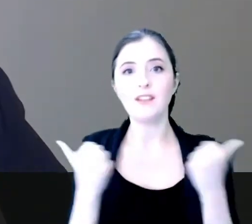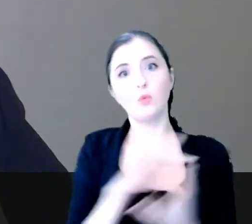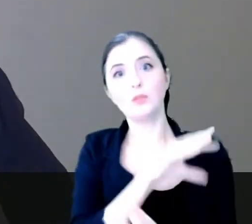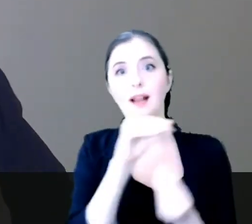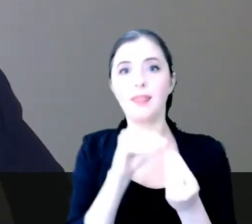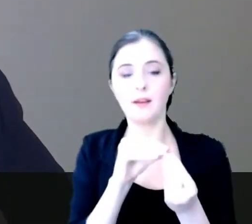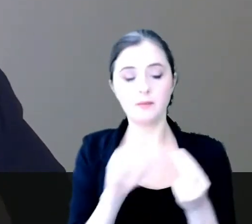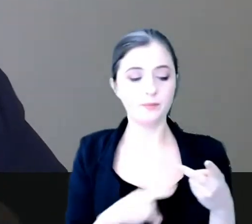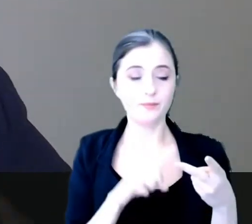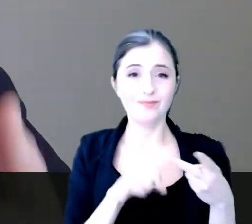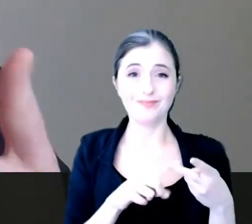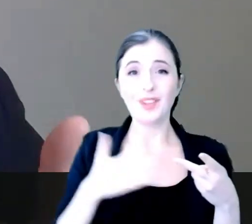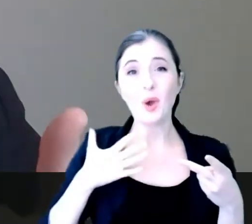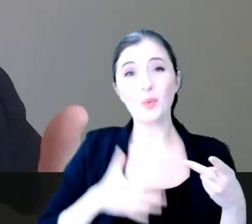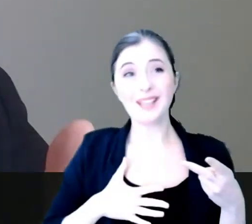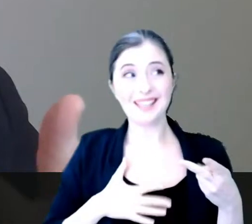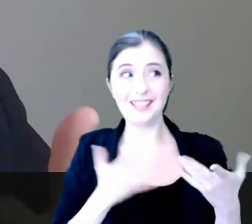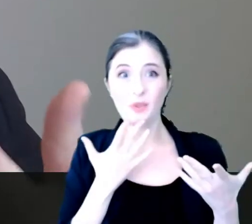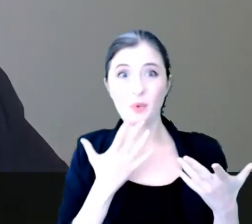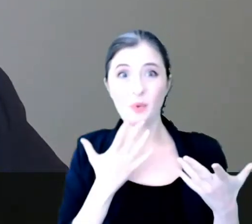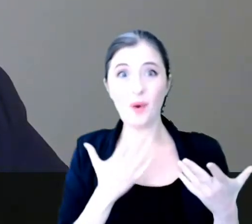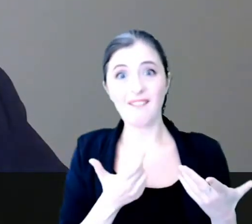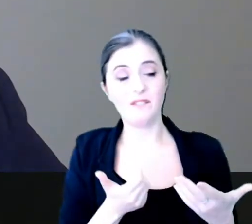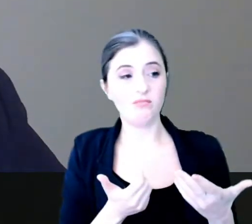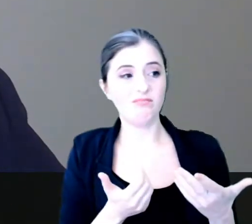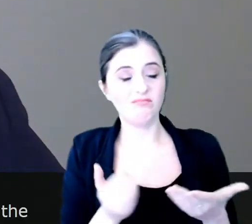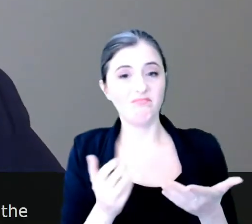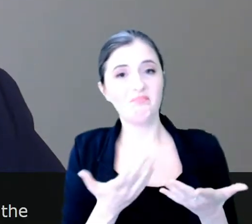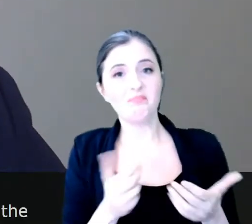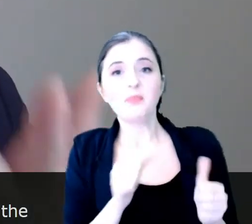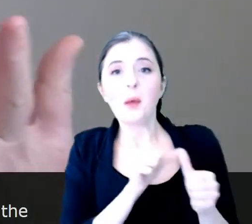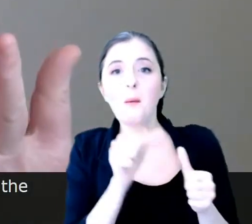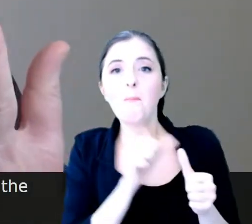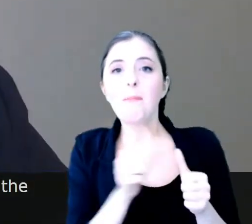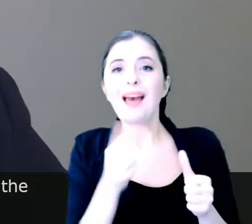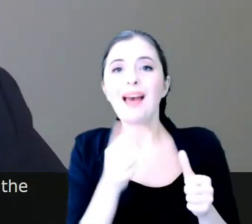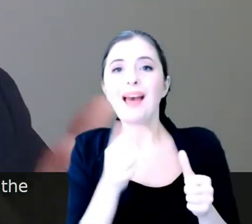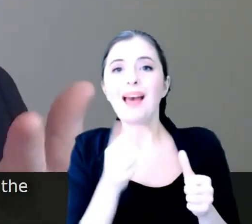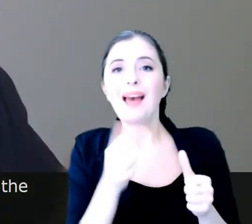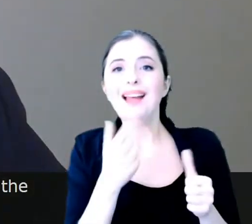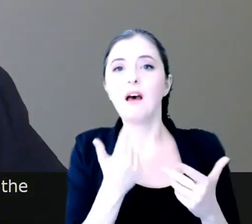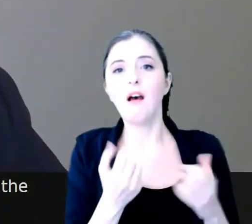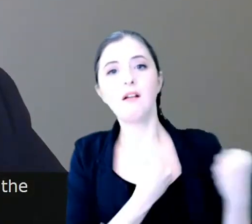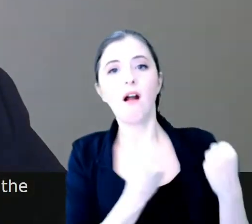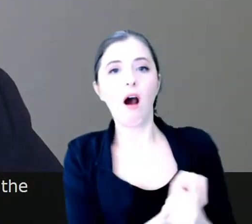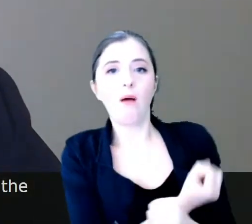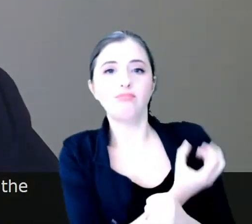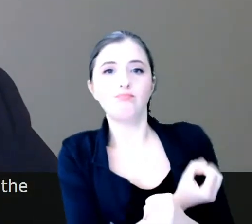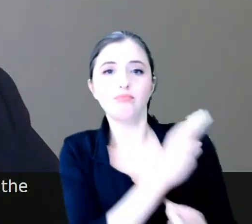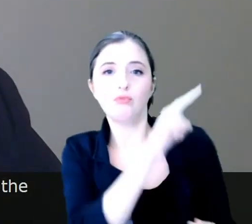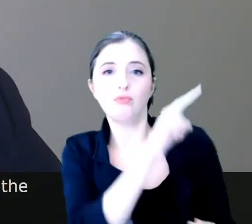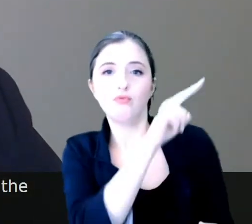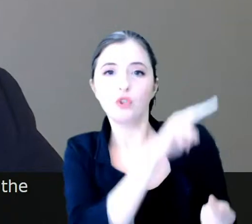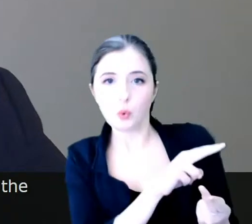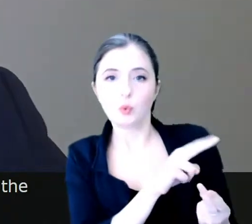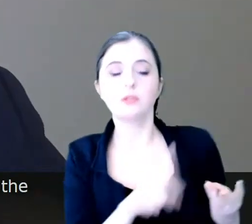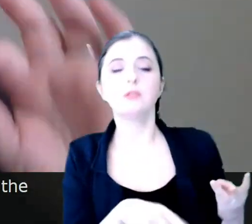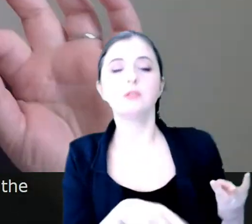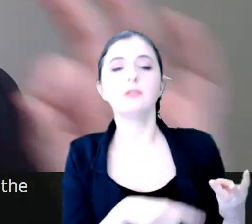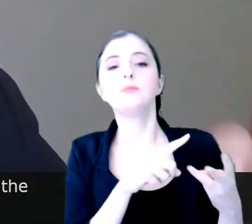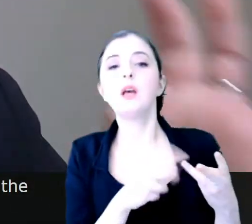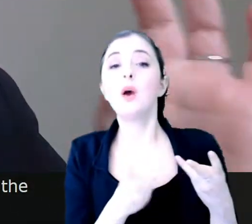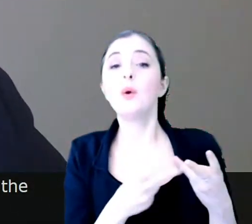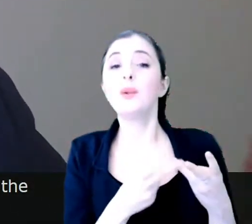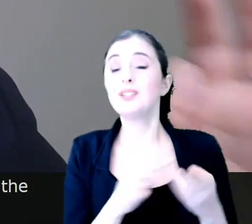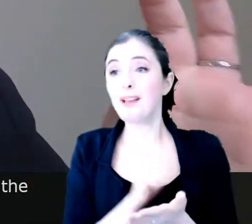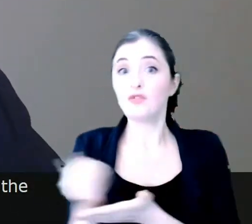up the vehicles on the road, and that's going to be sorted out with the ultra-low emission zone. We need to make sure it's safe for people to walk and cycle. But